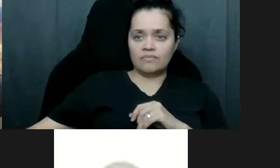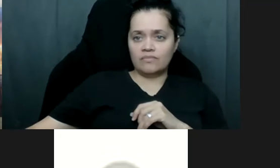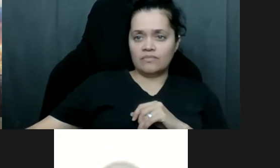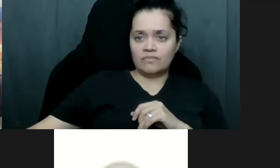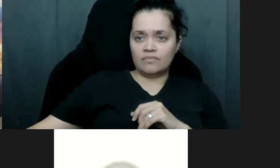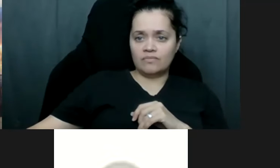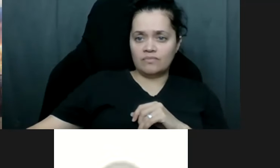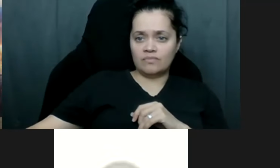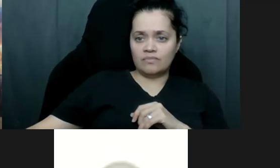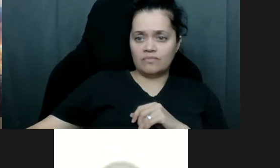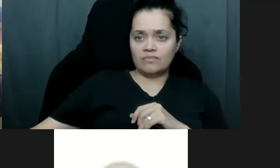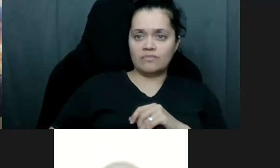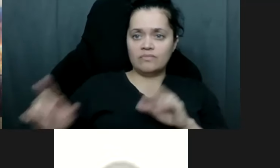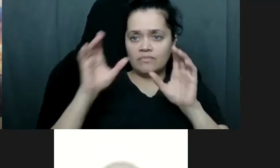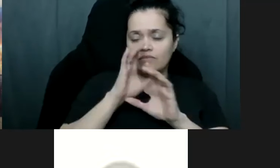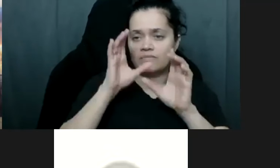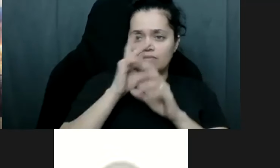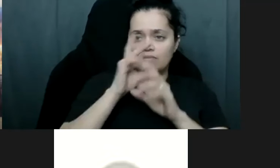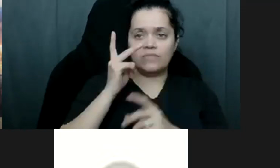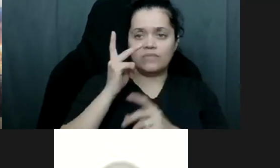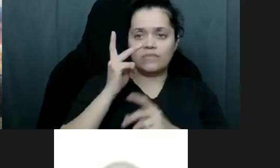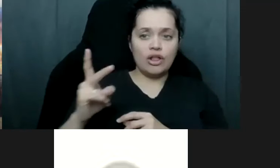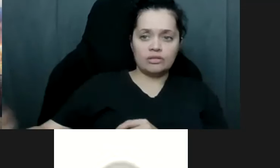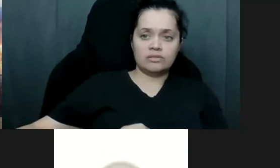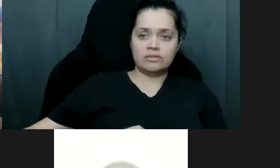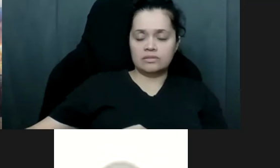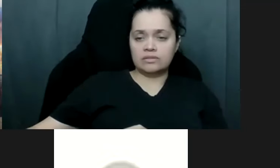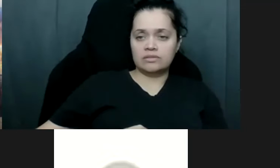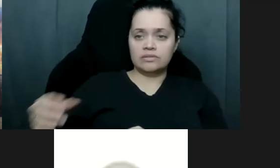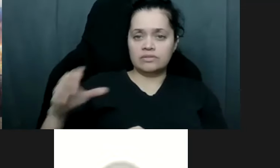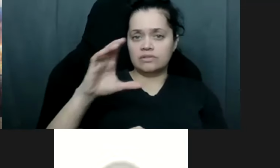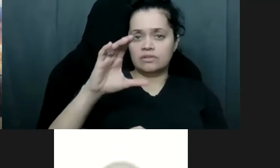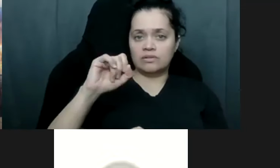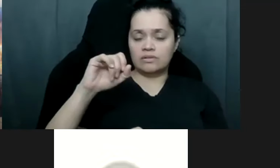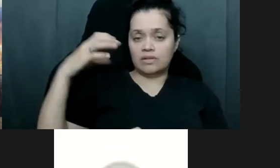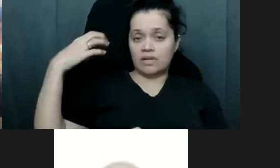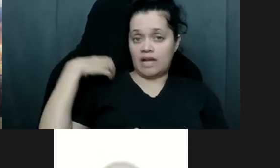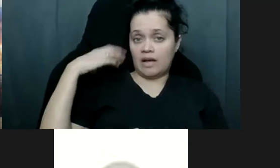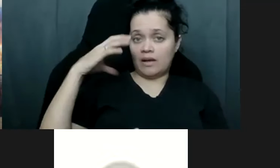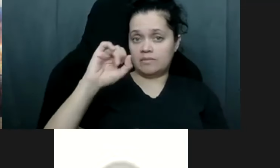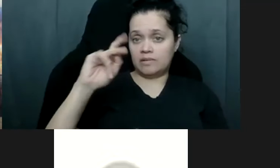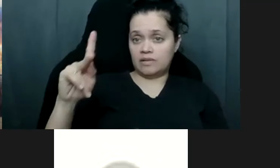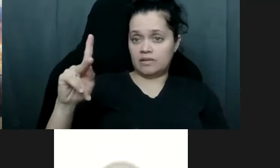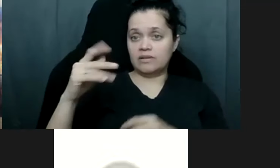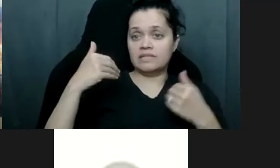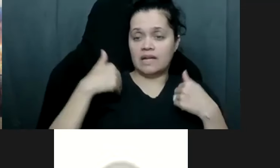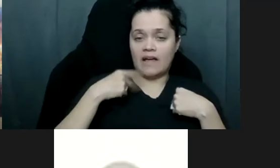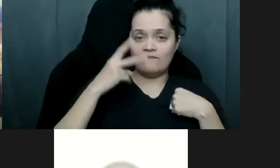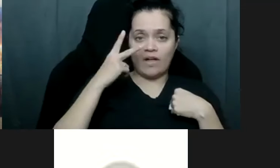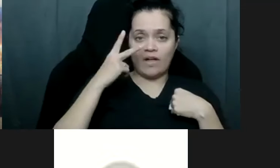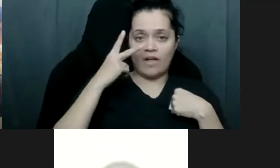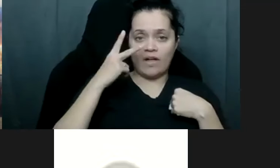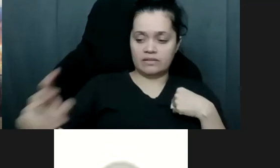He's always taking a look. So to Captain Cook is to have a look.